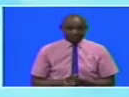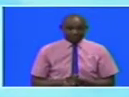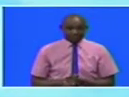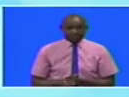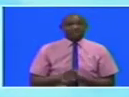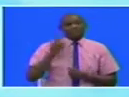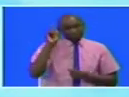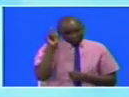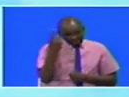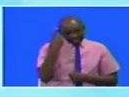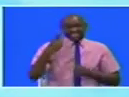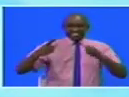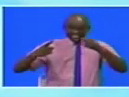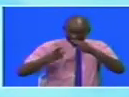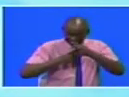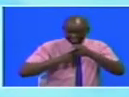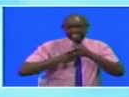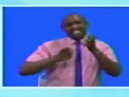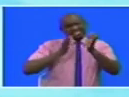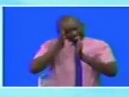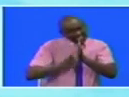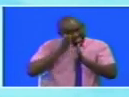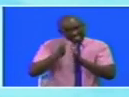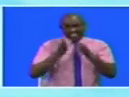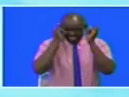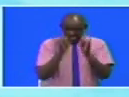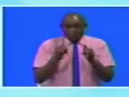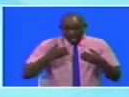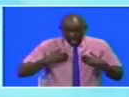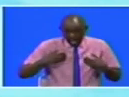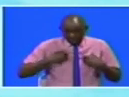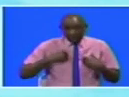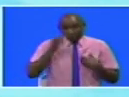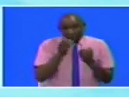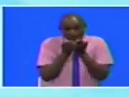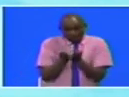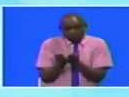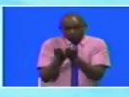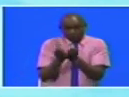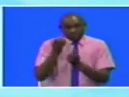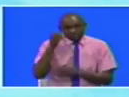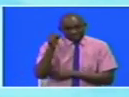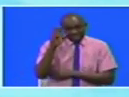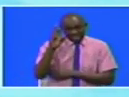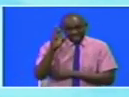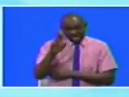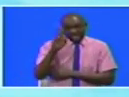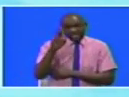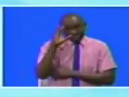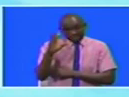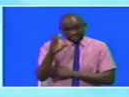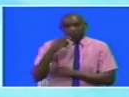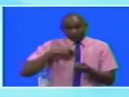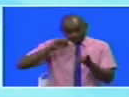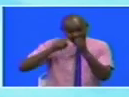The first batch of six freight train locomotives manufactured by CRRC Qishuyan for the Standard